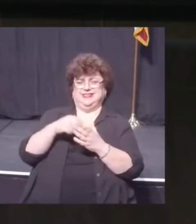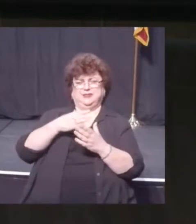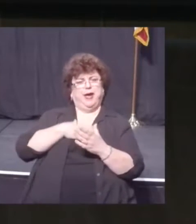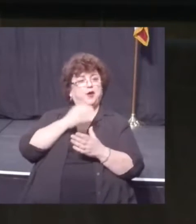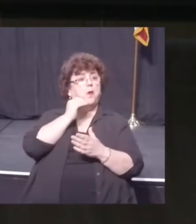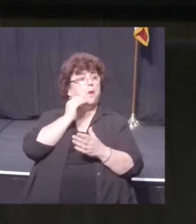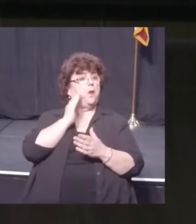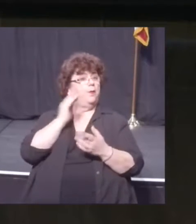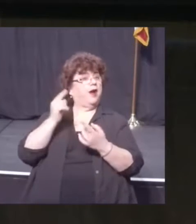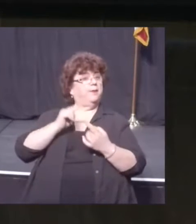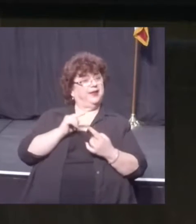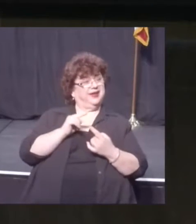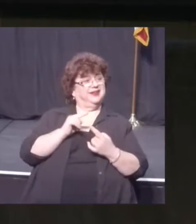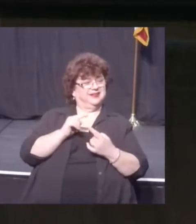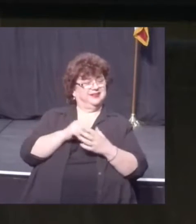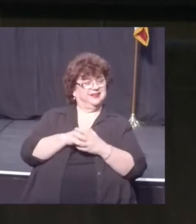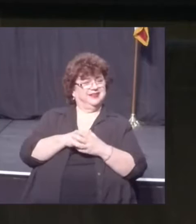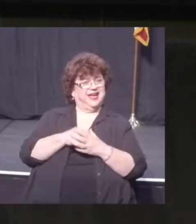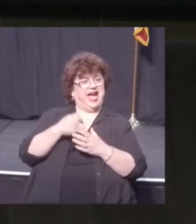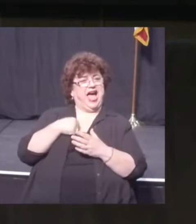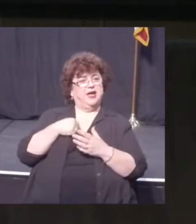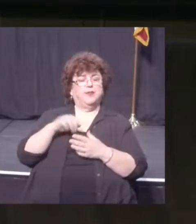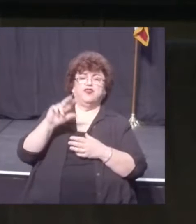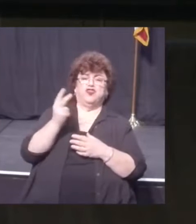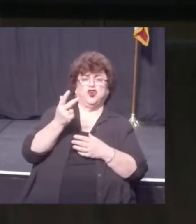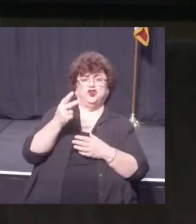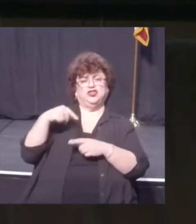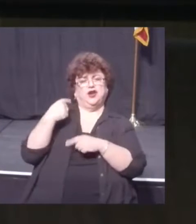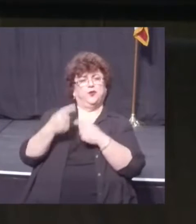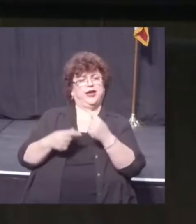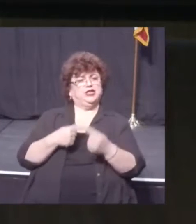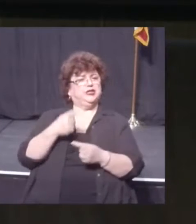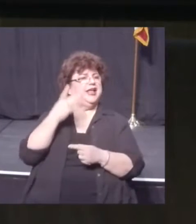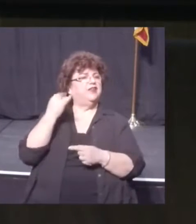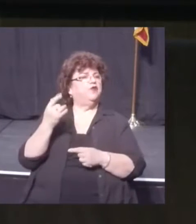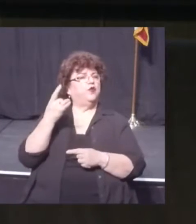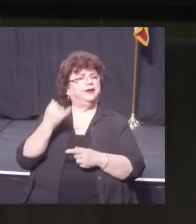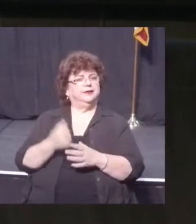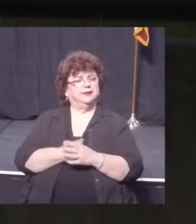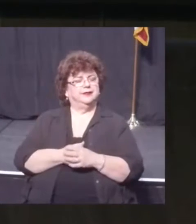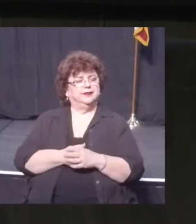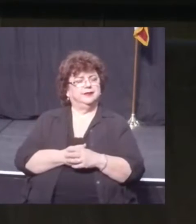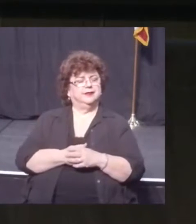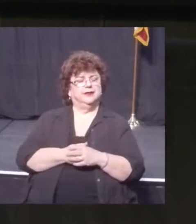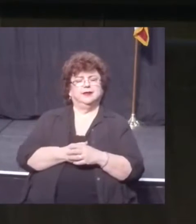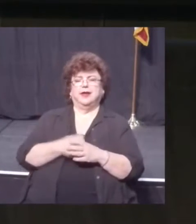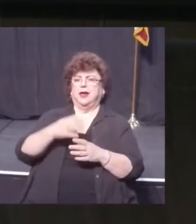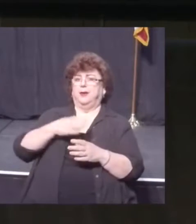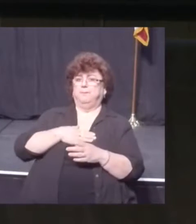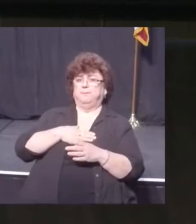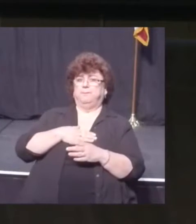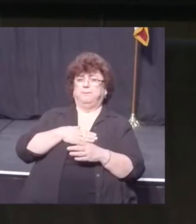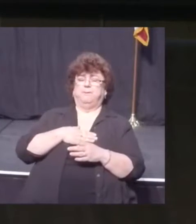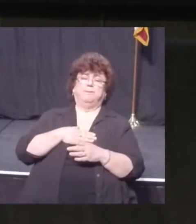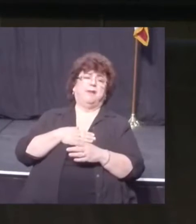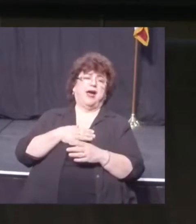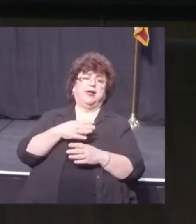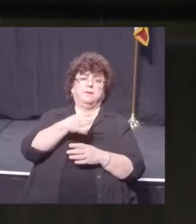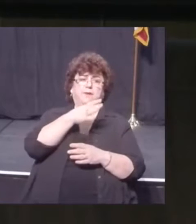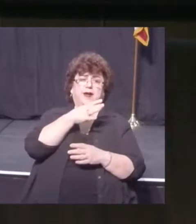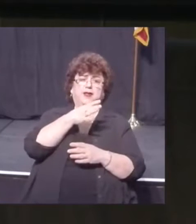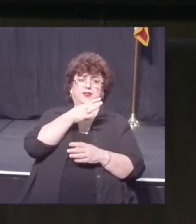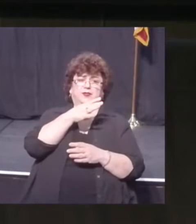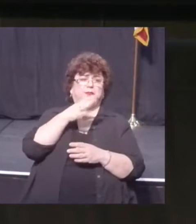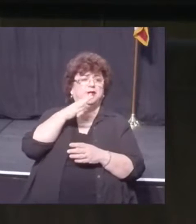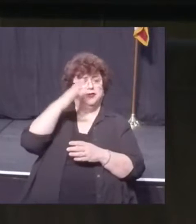of sorts. I'm a 3rd-generation Californian. My maternal grandparents